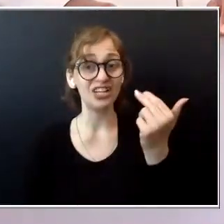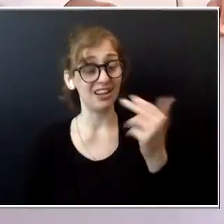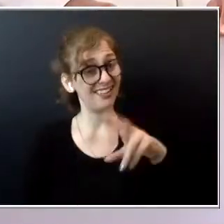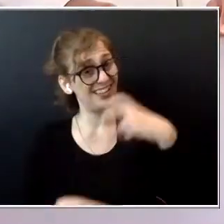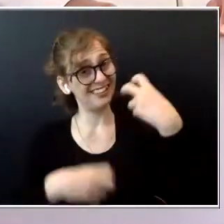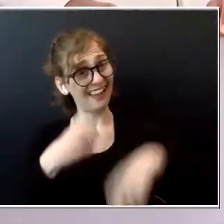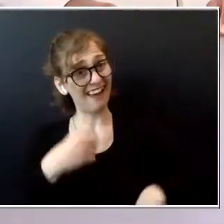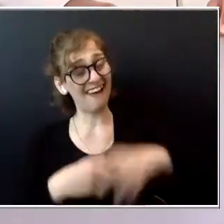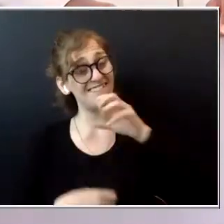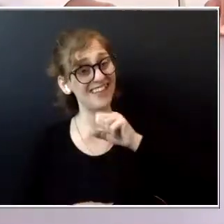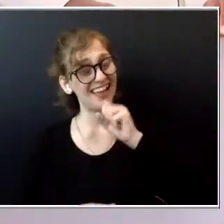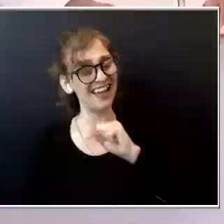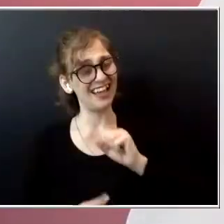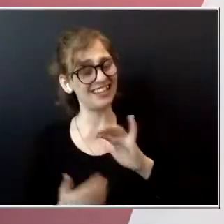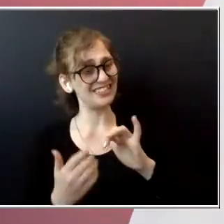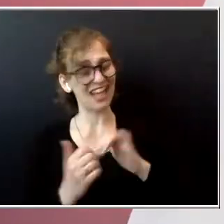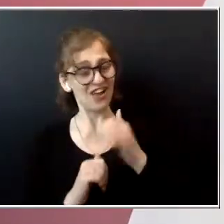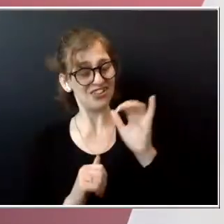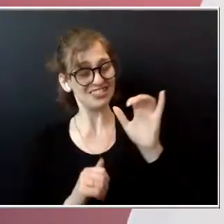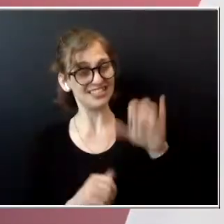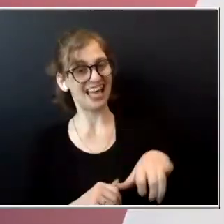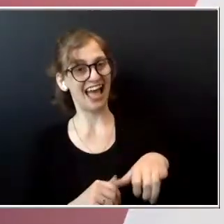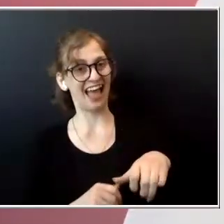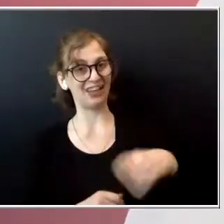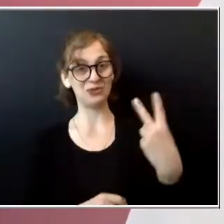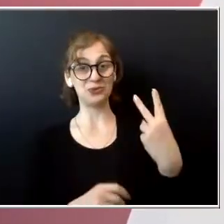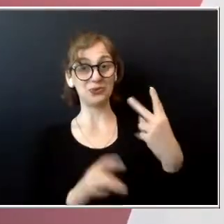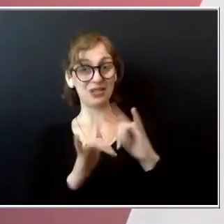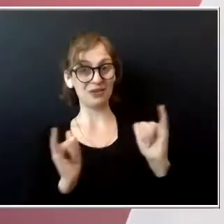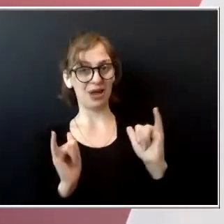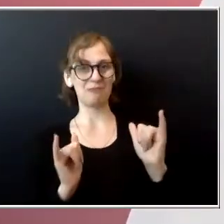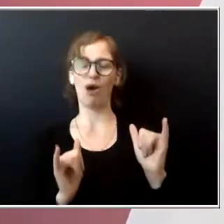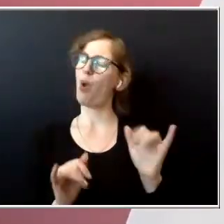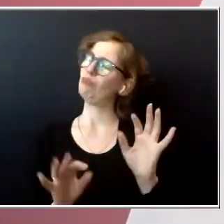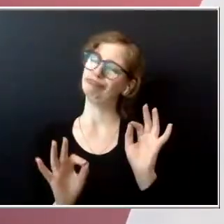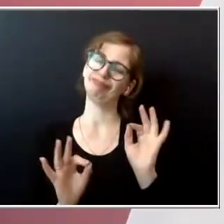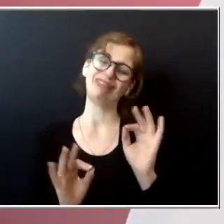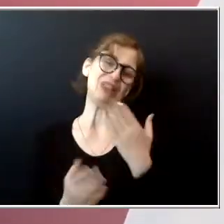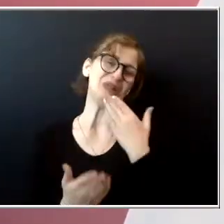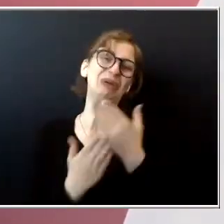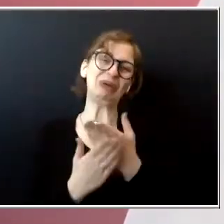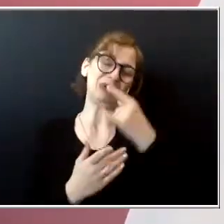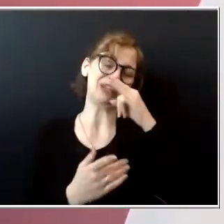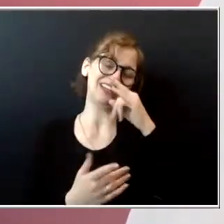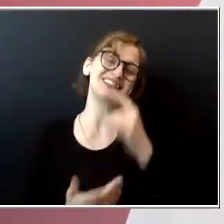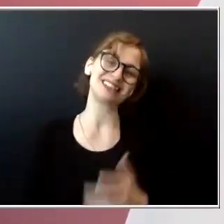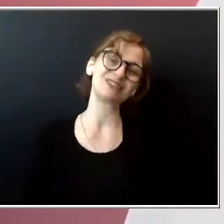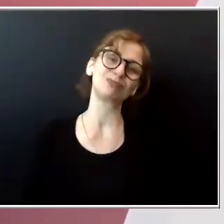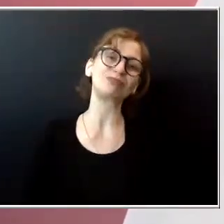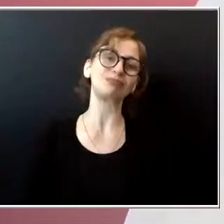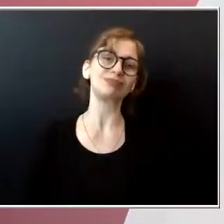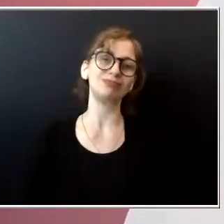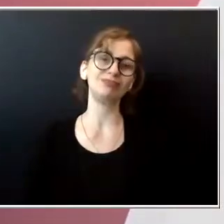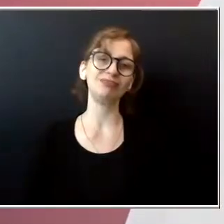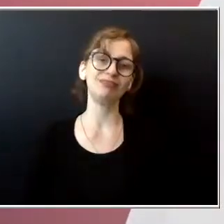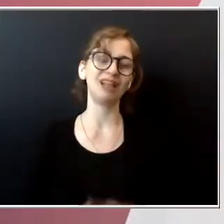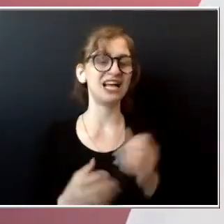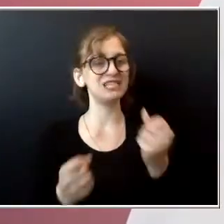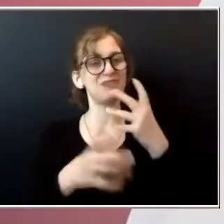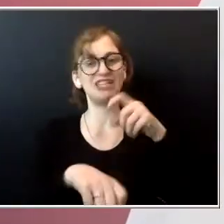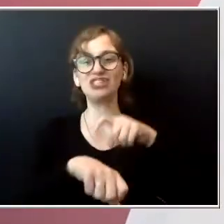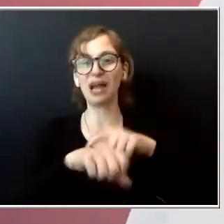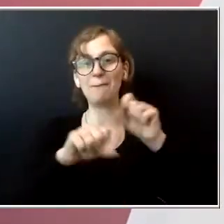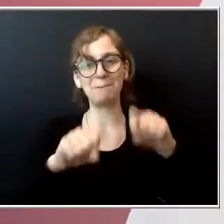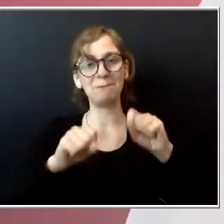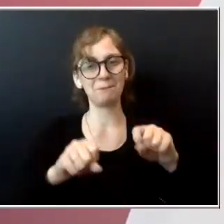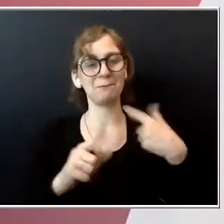to have two of them at once? Oh, they're good. They're good kids. So we spend as much time as we can with our